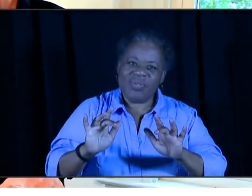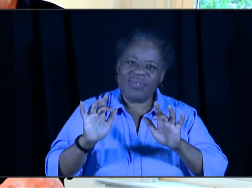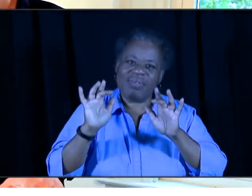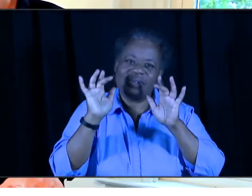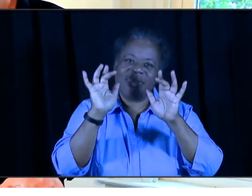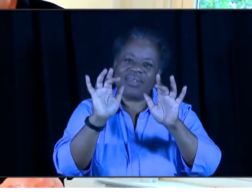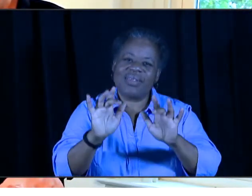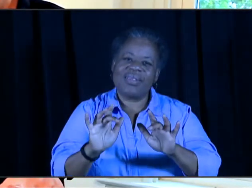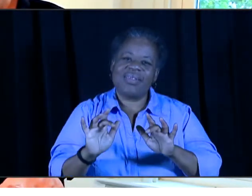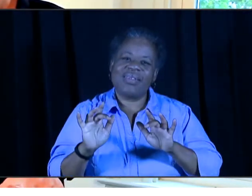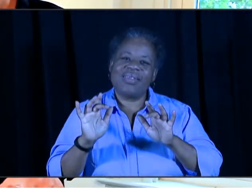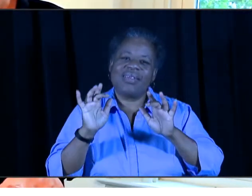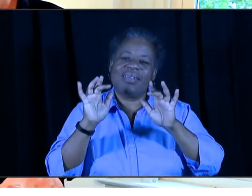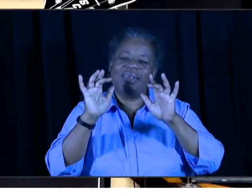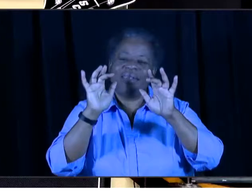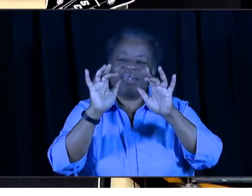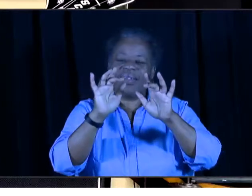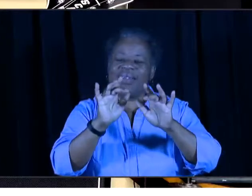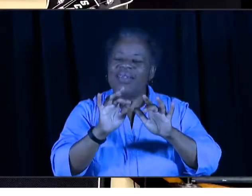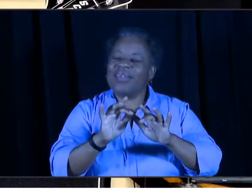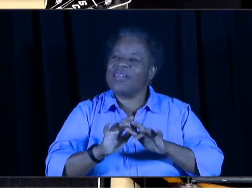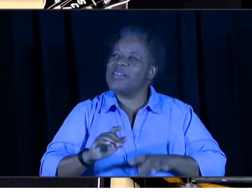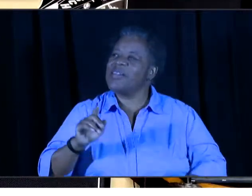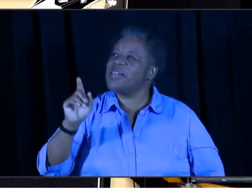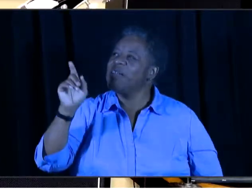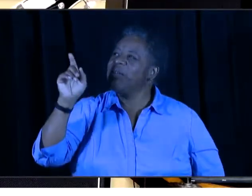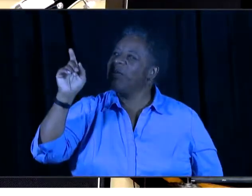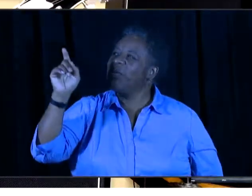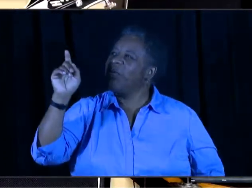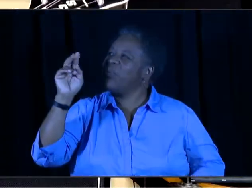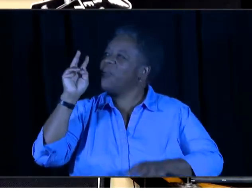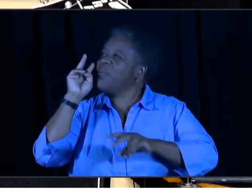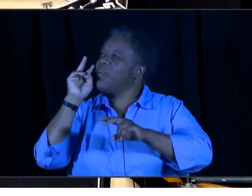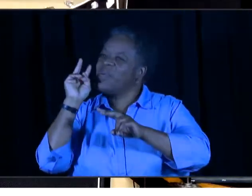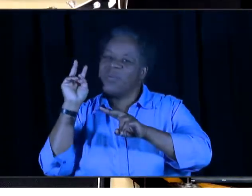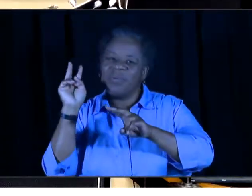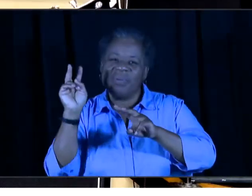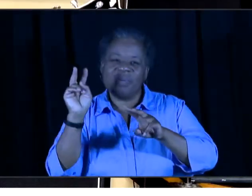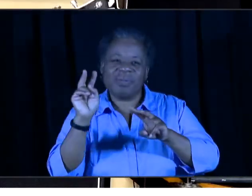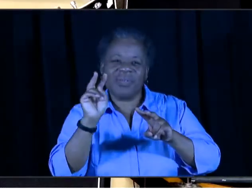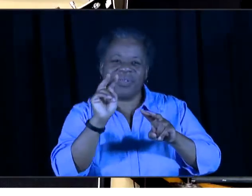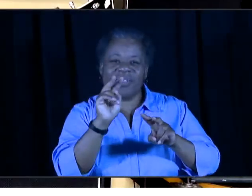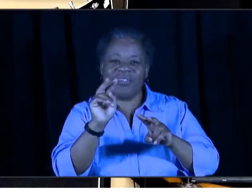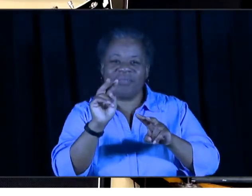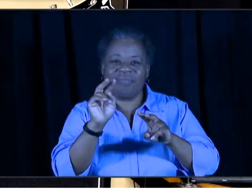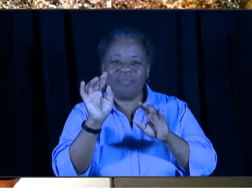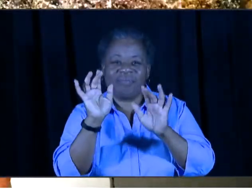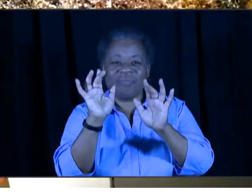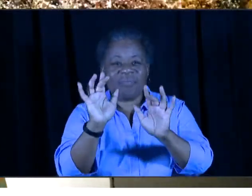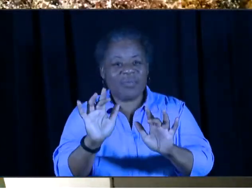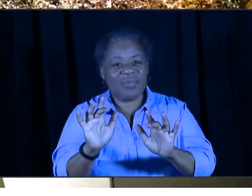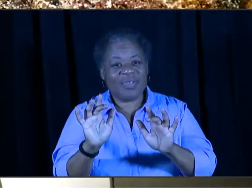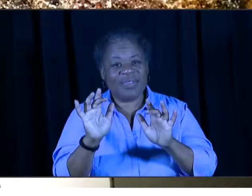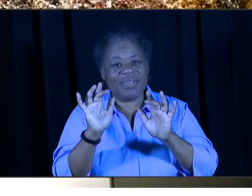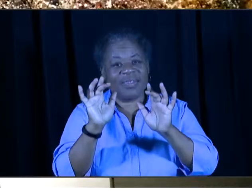judgment. We know that you delight in showing mercy,